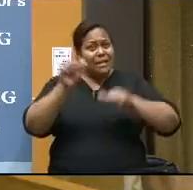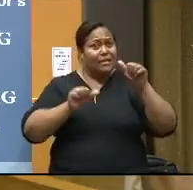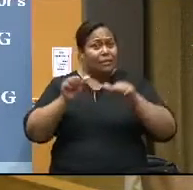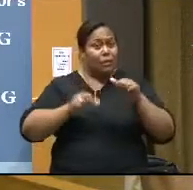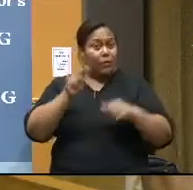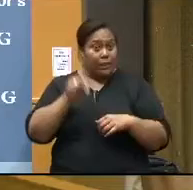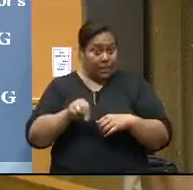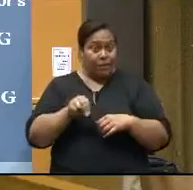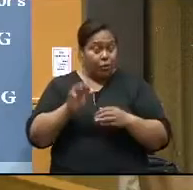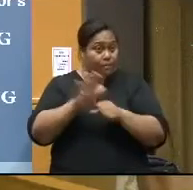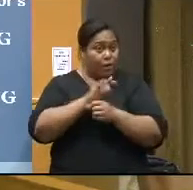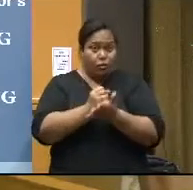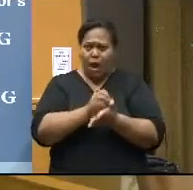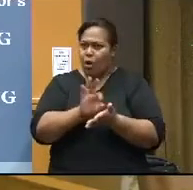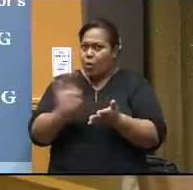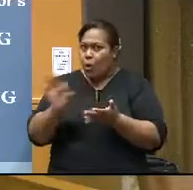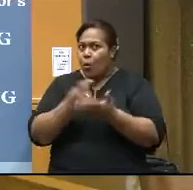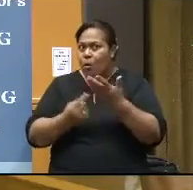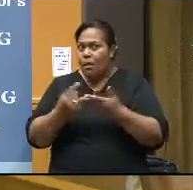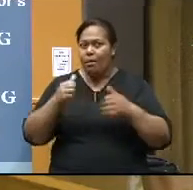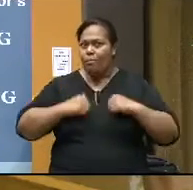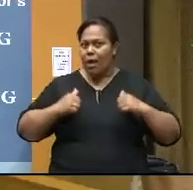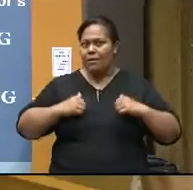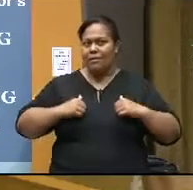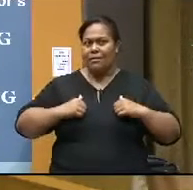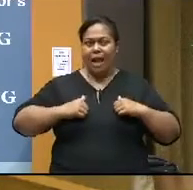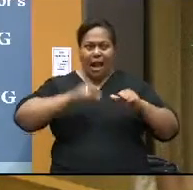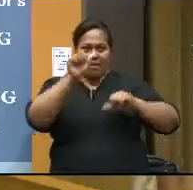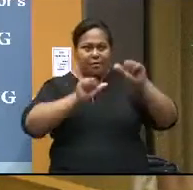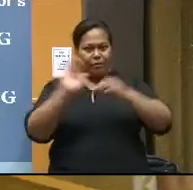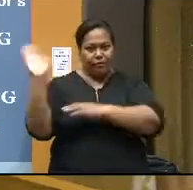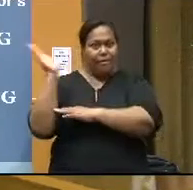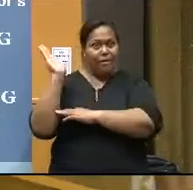not only that the practice of assessment from lecturers